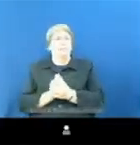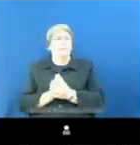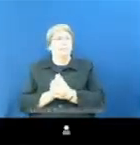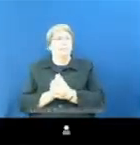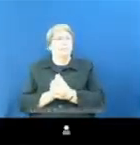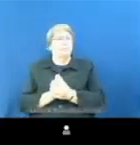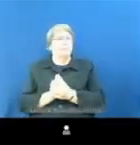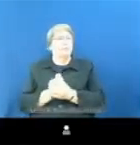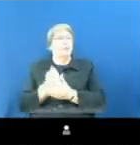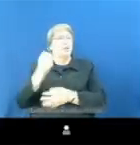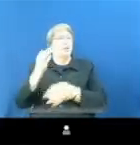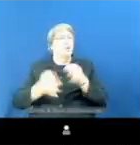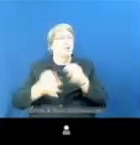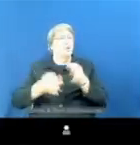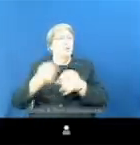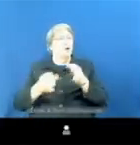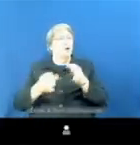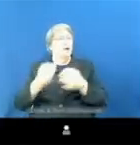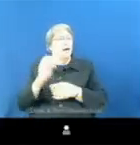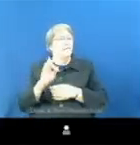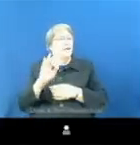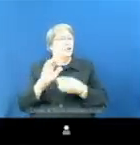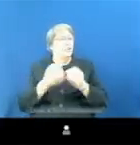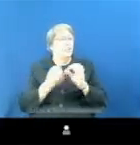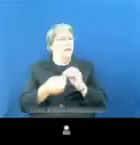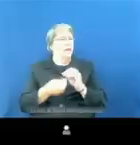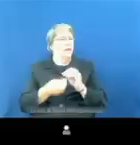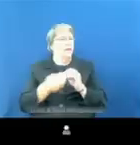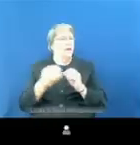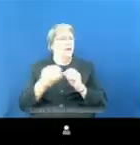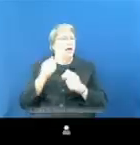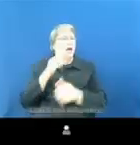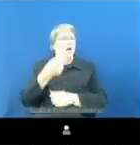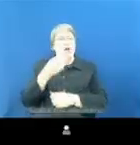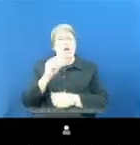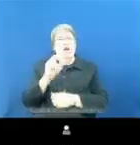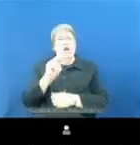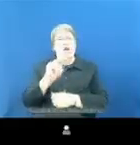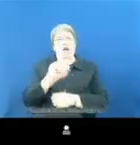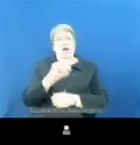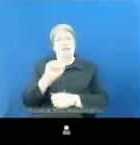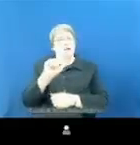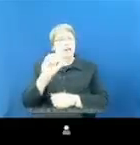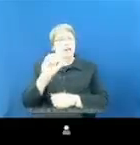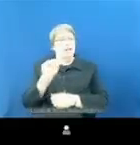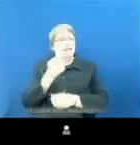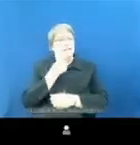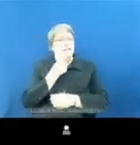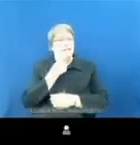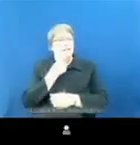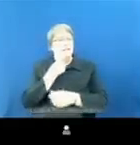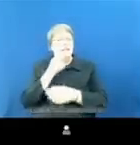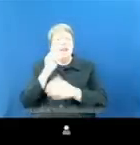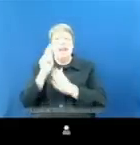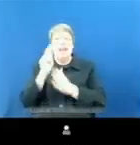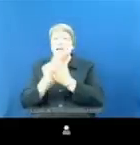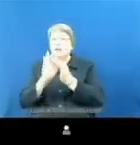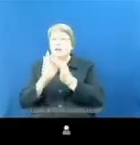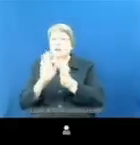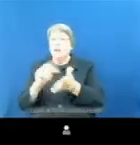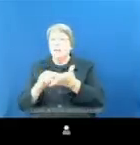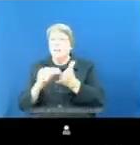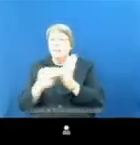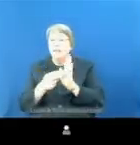Court Interpreting text, legal interpreting refers to interpretation that takes place in a legal setting such